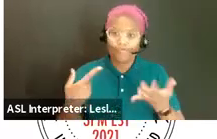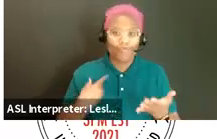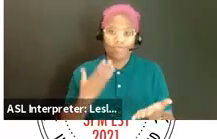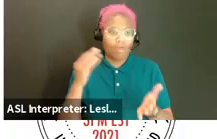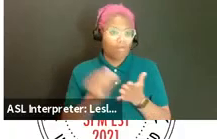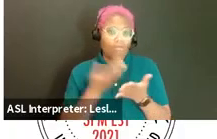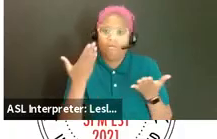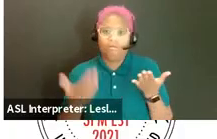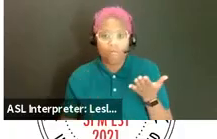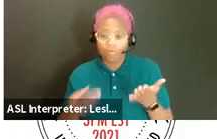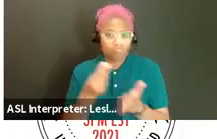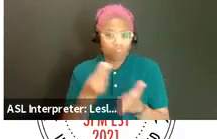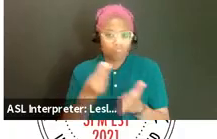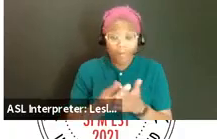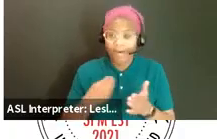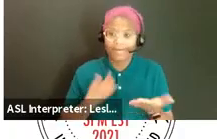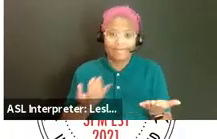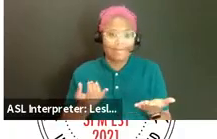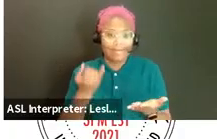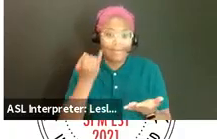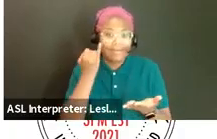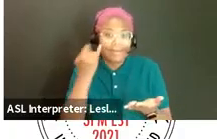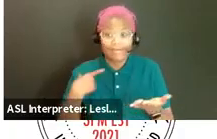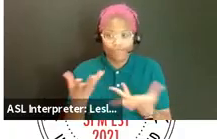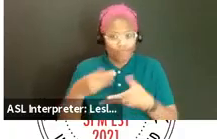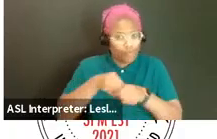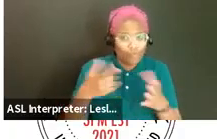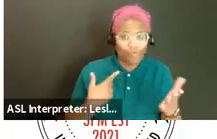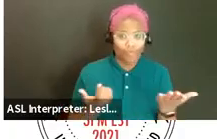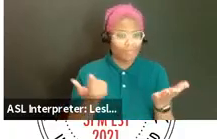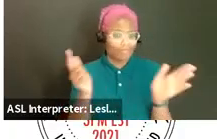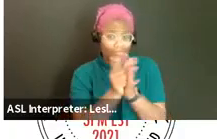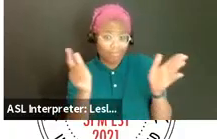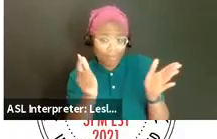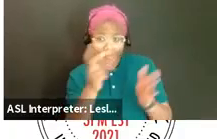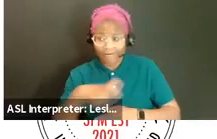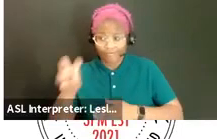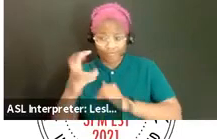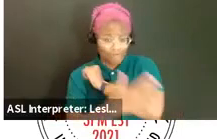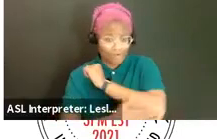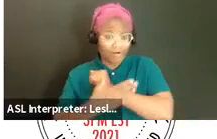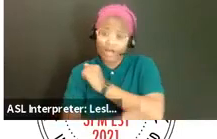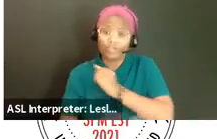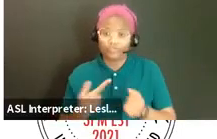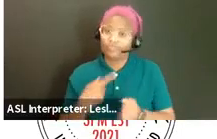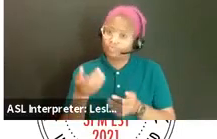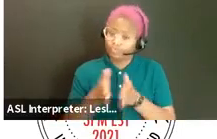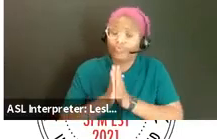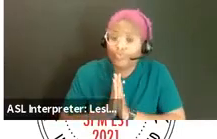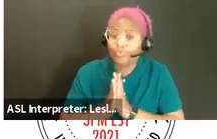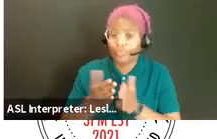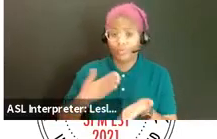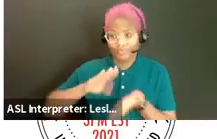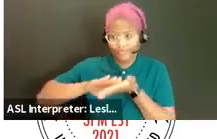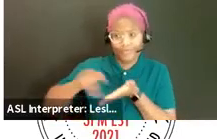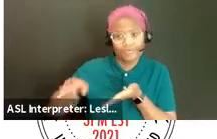that's subject to the travel ban, need to get a national interest exception. Do you want to talk about anything that's